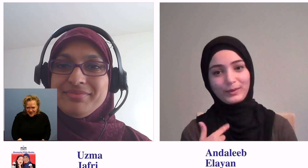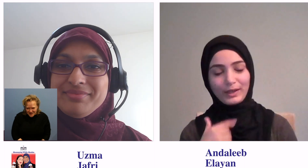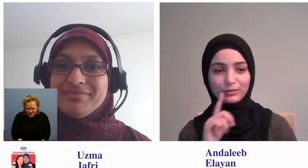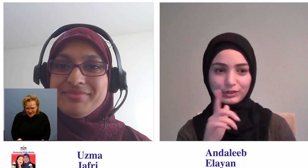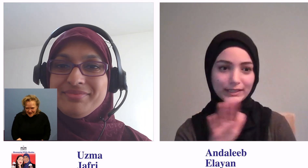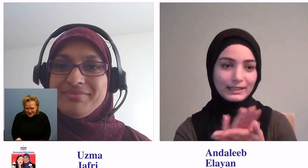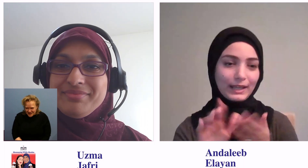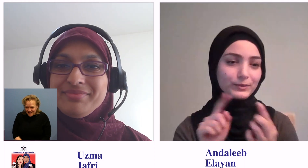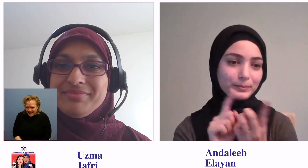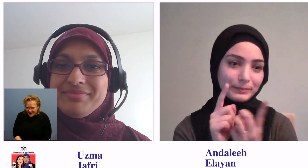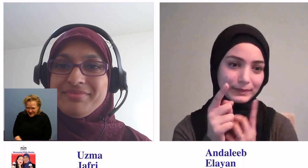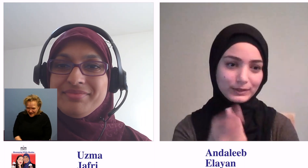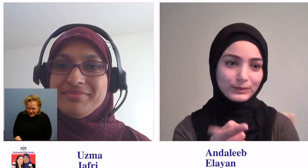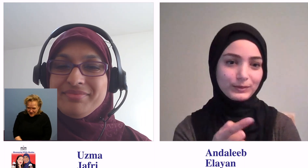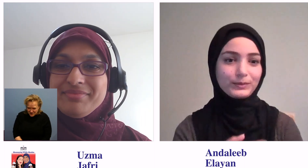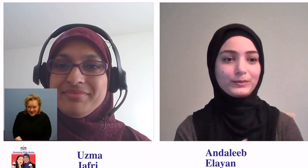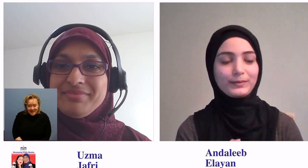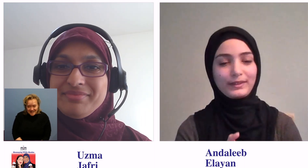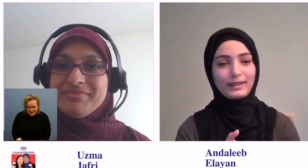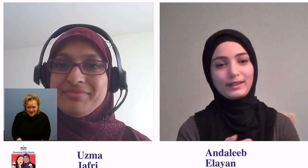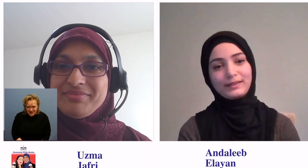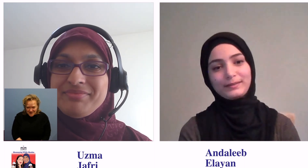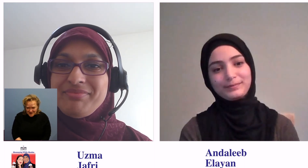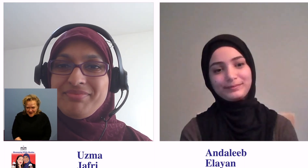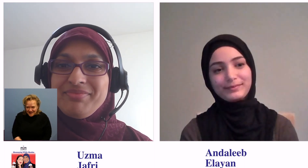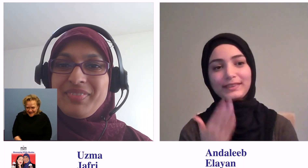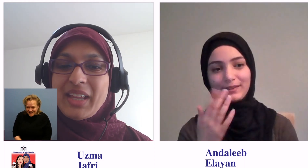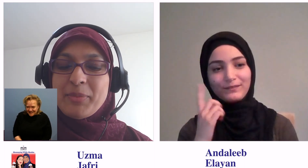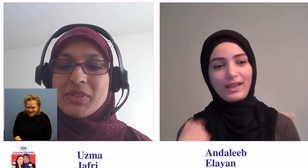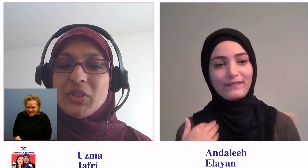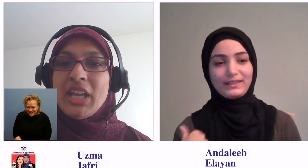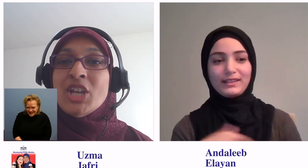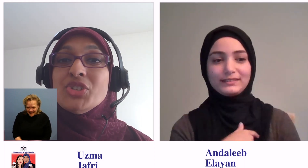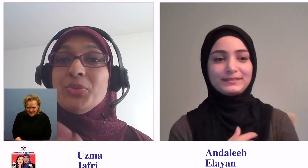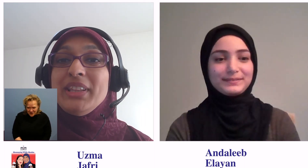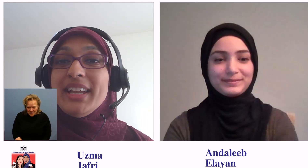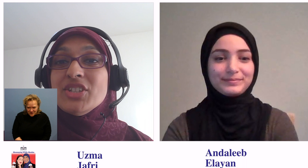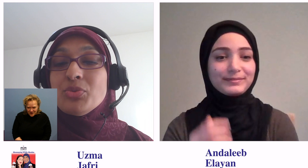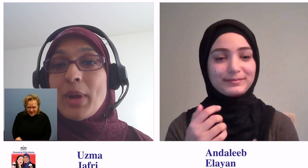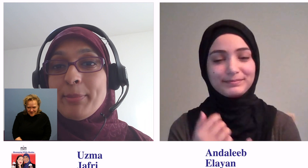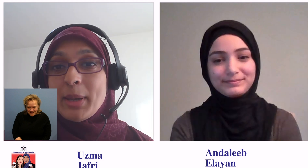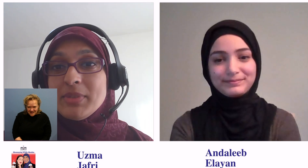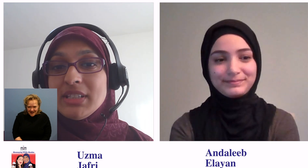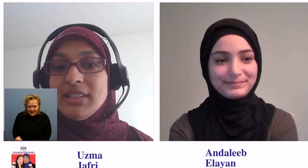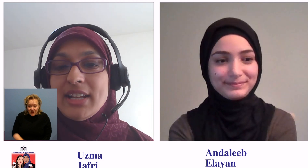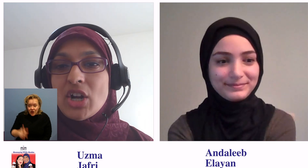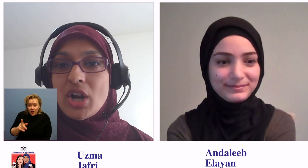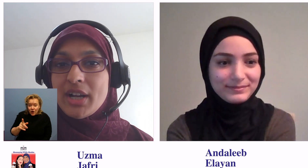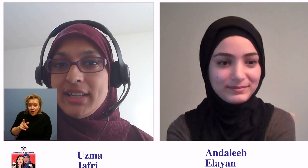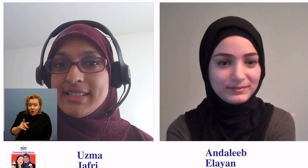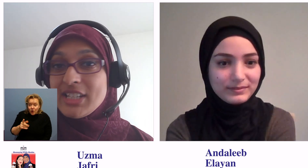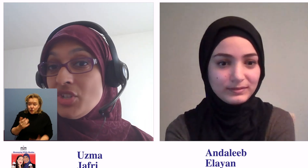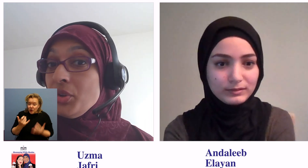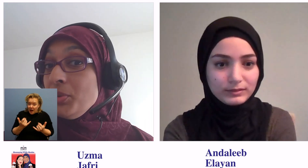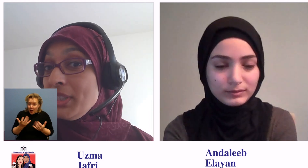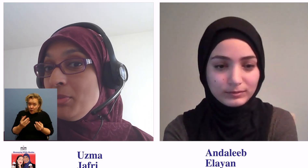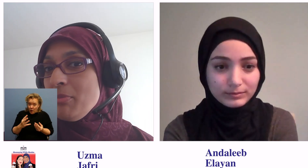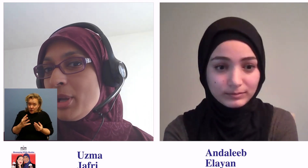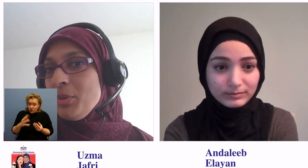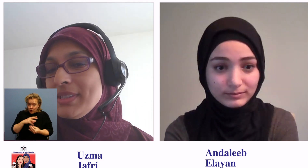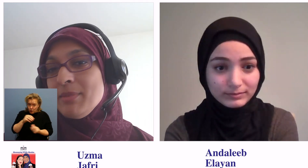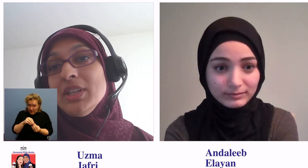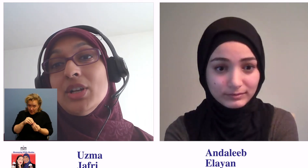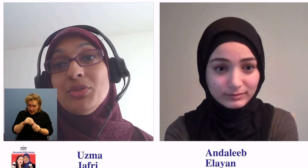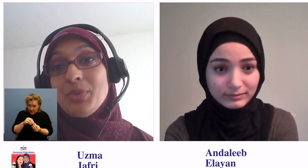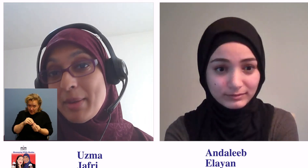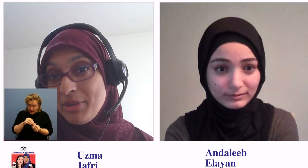Thank you so much. And I, it was really nice to meet you as well. Absolutely. So we'd like to wrap up to let our audience get to know you a little